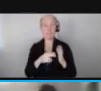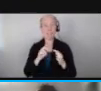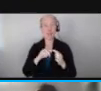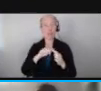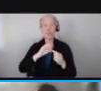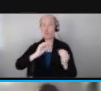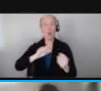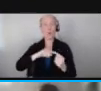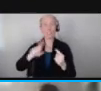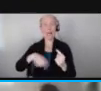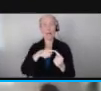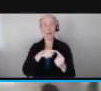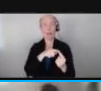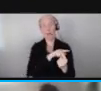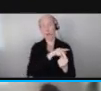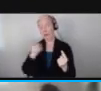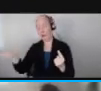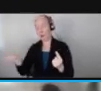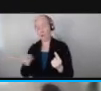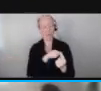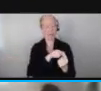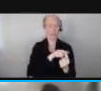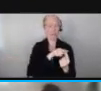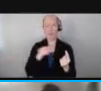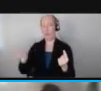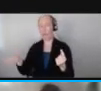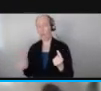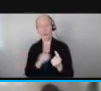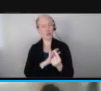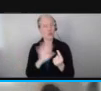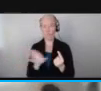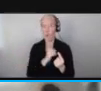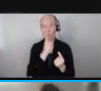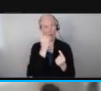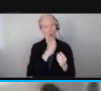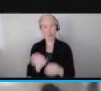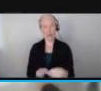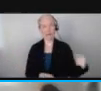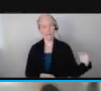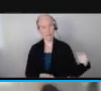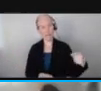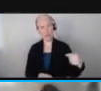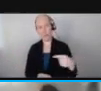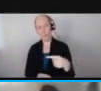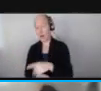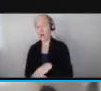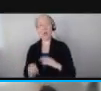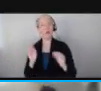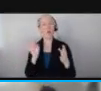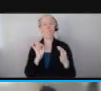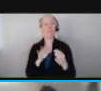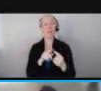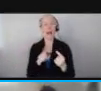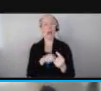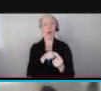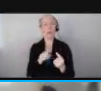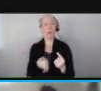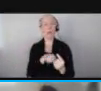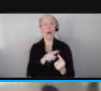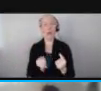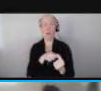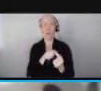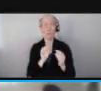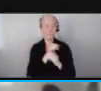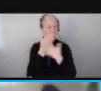no directed paths to a node once you've left that node, right? There are no feedback loops. Now, any of us that have studied